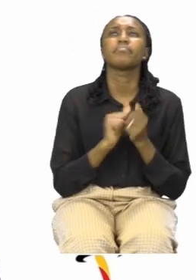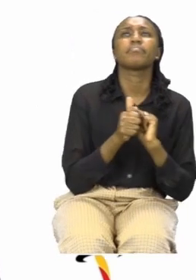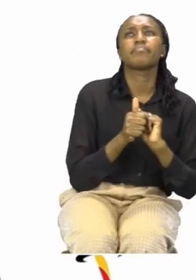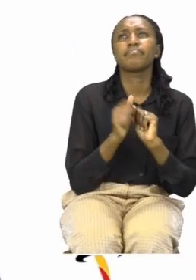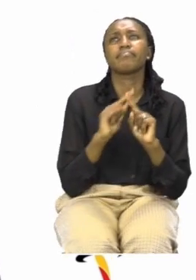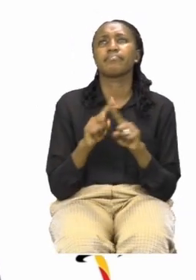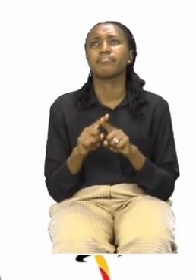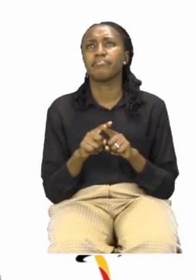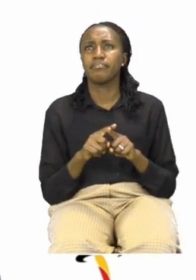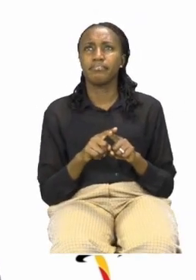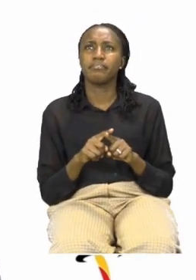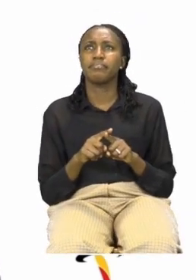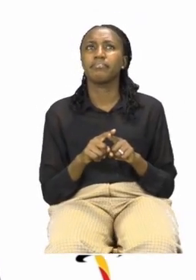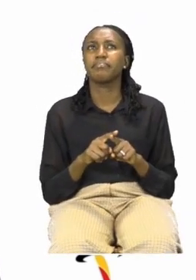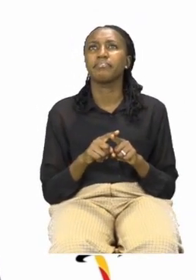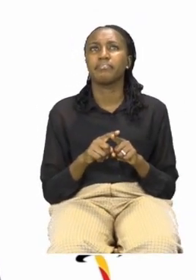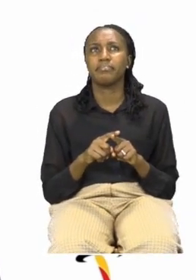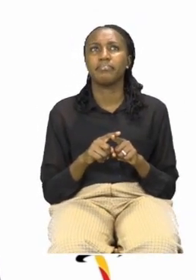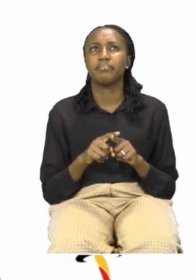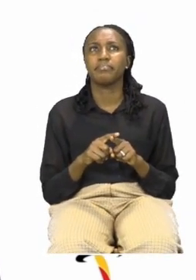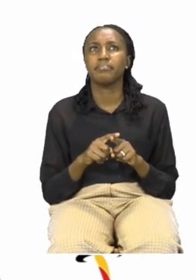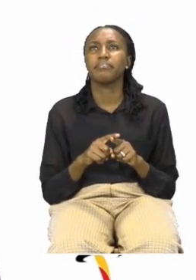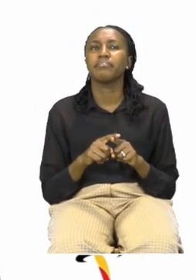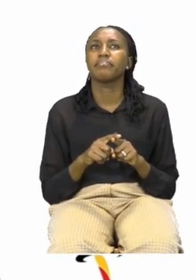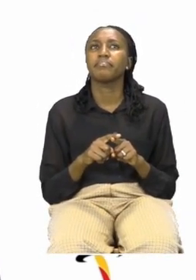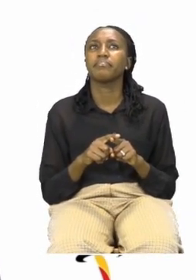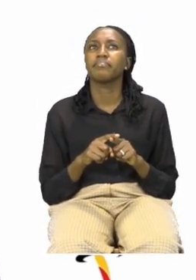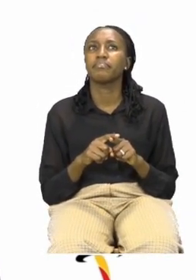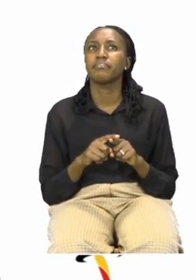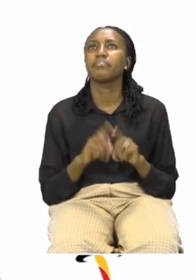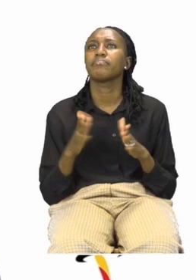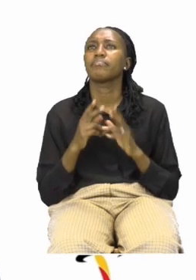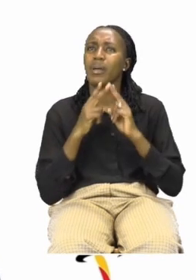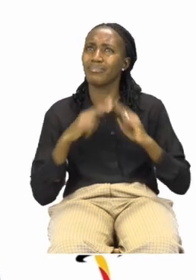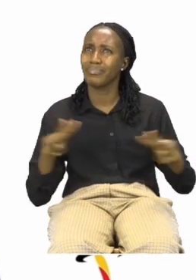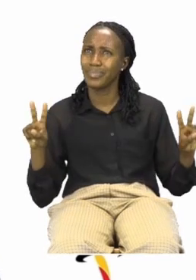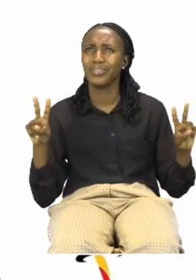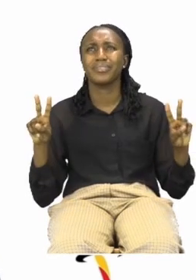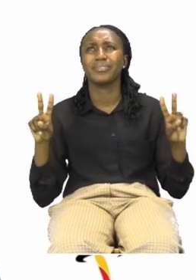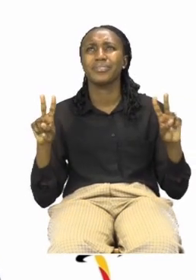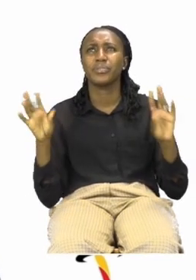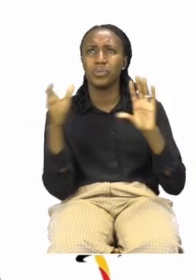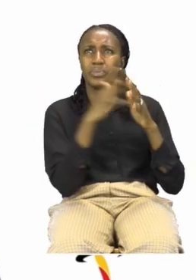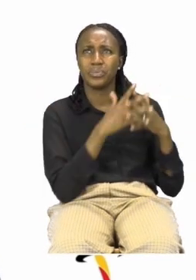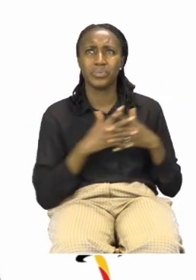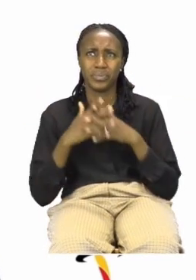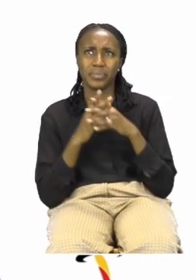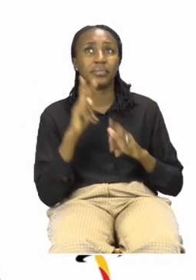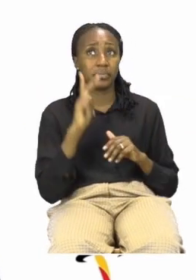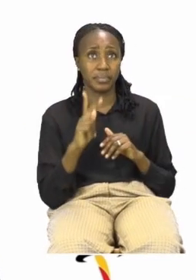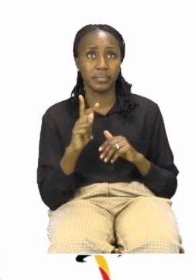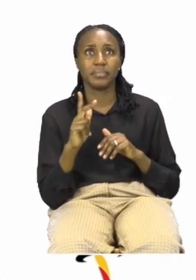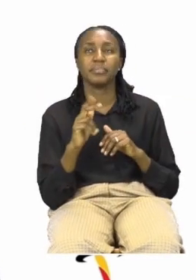National Sports Code, the purpose is the sports code to bring social cohesion, to bring peace, to unite people. And we also categorize another